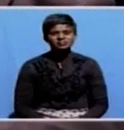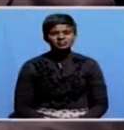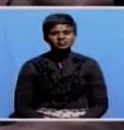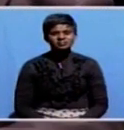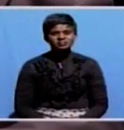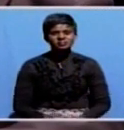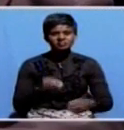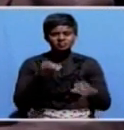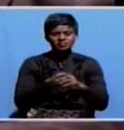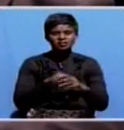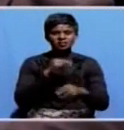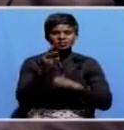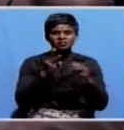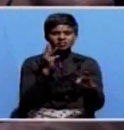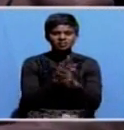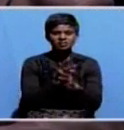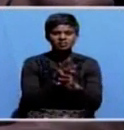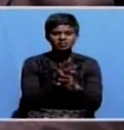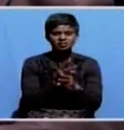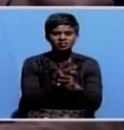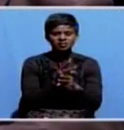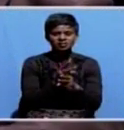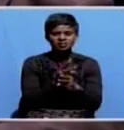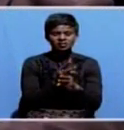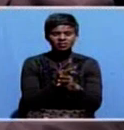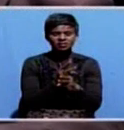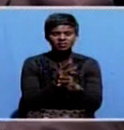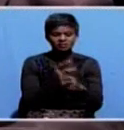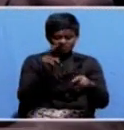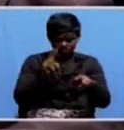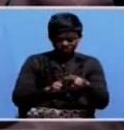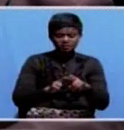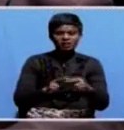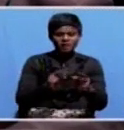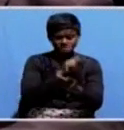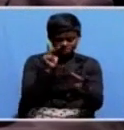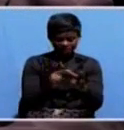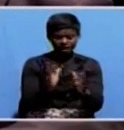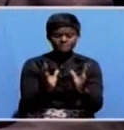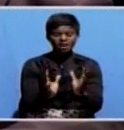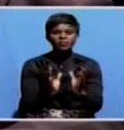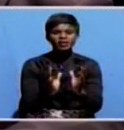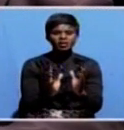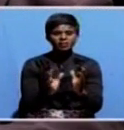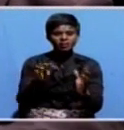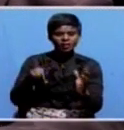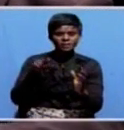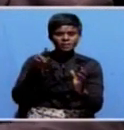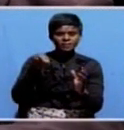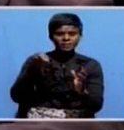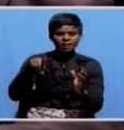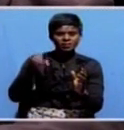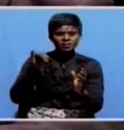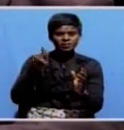In this world, if you see it like a vegetable, like a pumpkin, you are doing nothing, you are